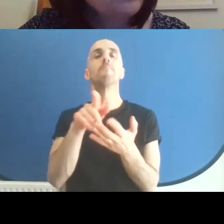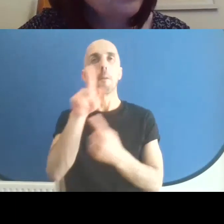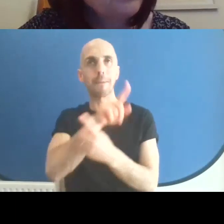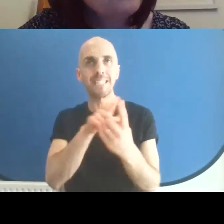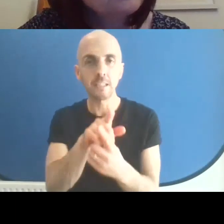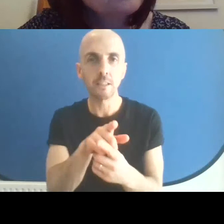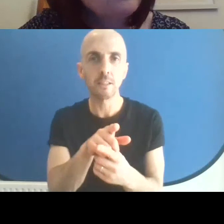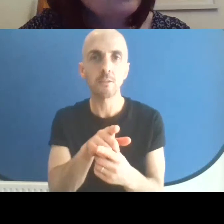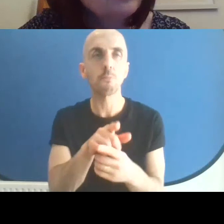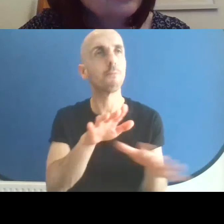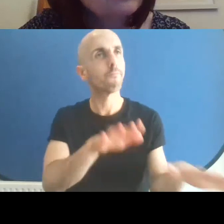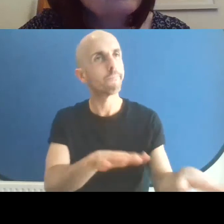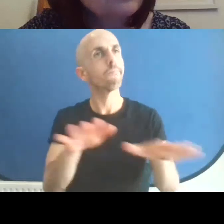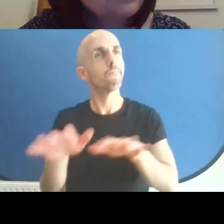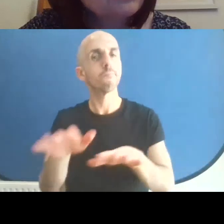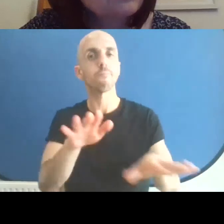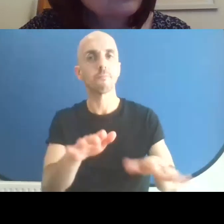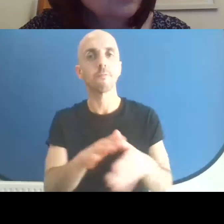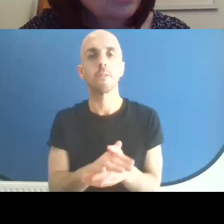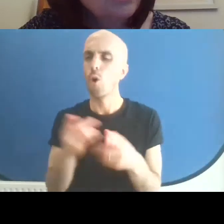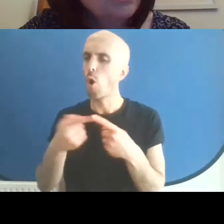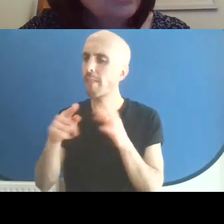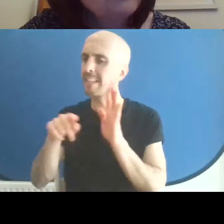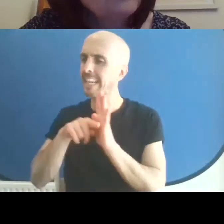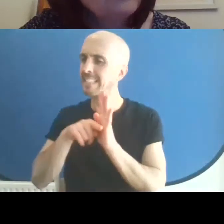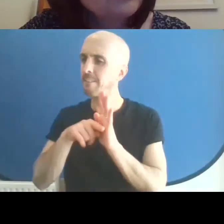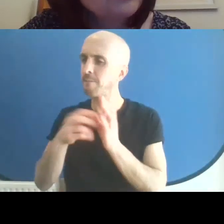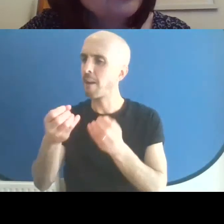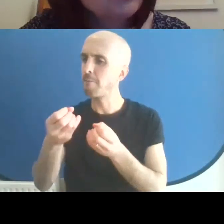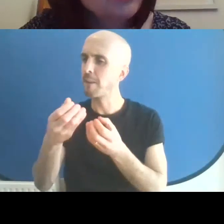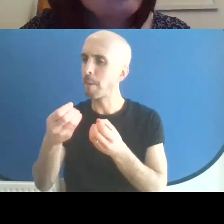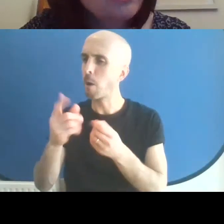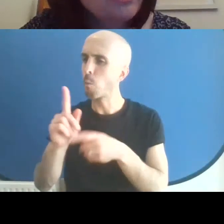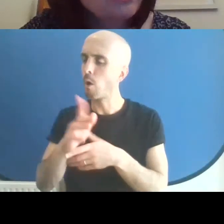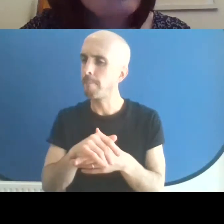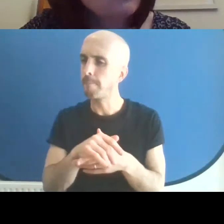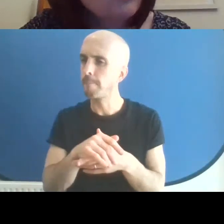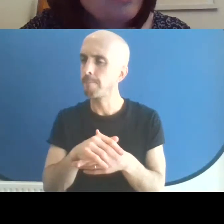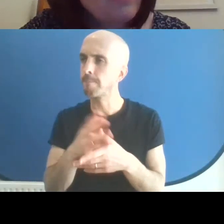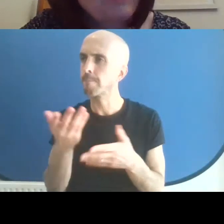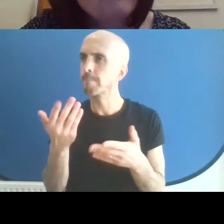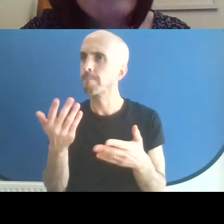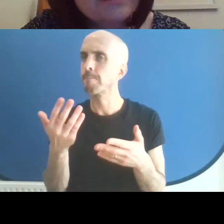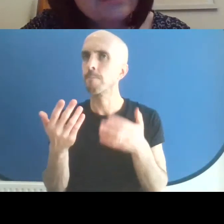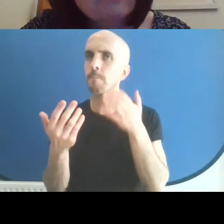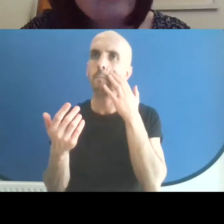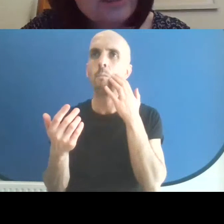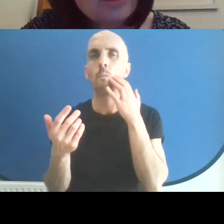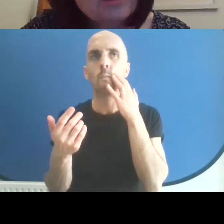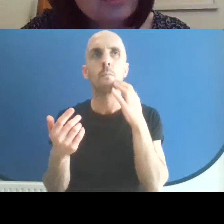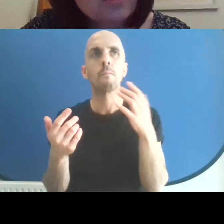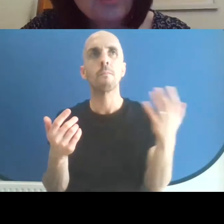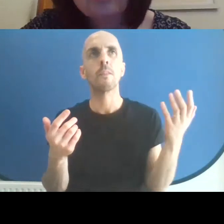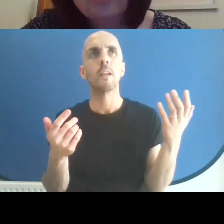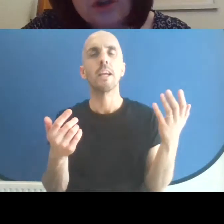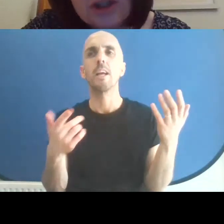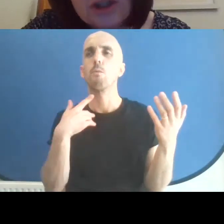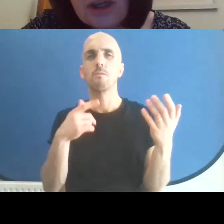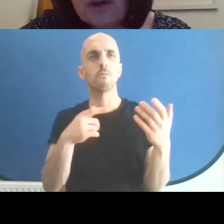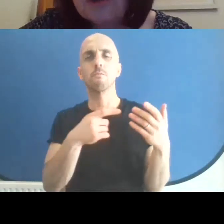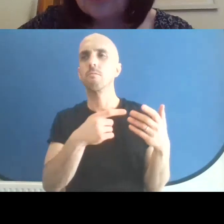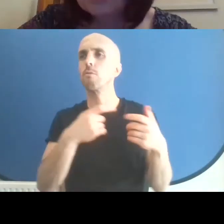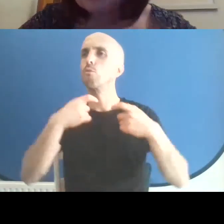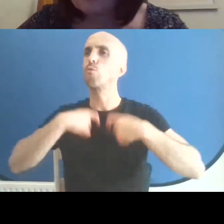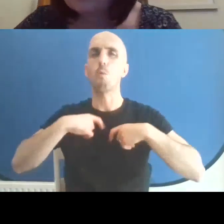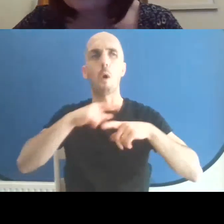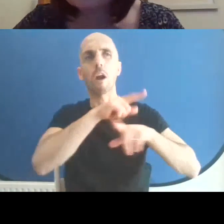reflection. Some of the other negativities were generally that kind of worrying about missing information. So what you're